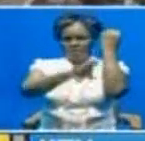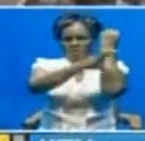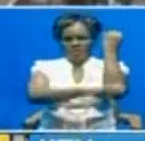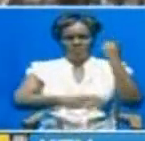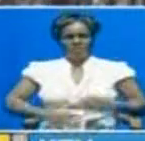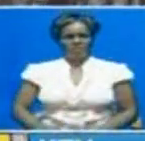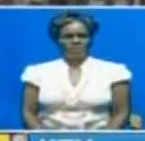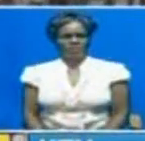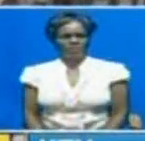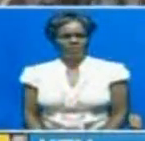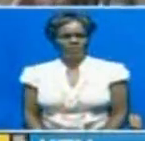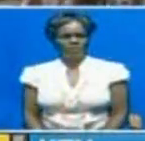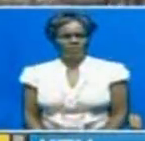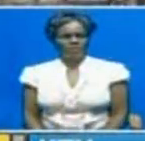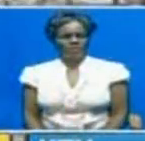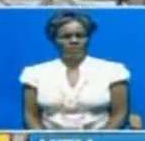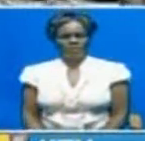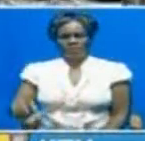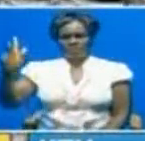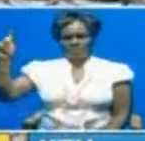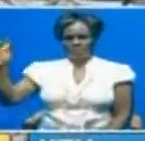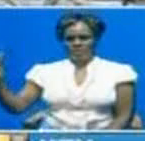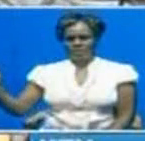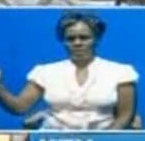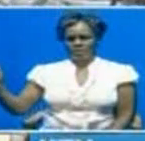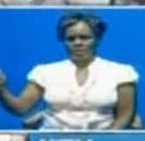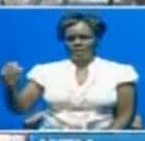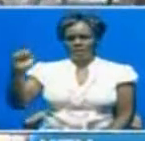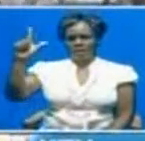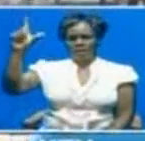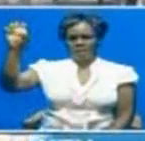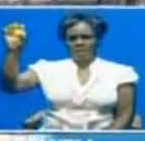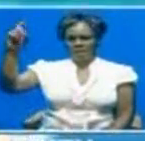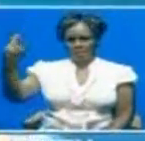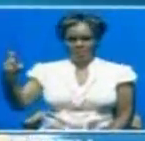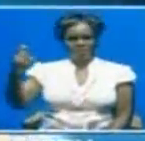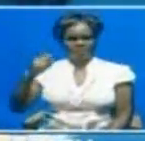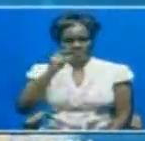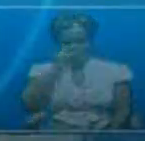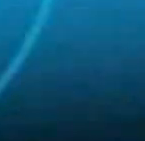For KTN, I'm Alex Chamwada.